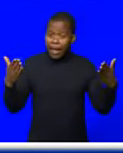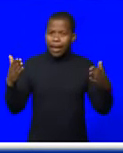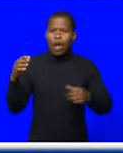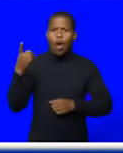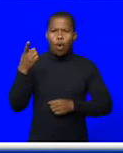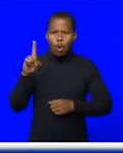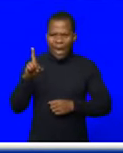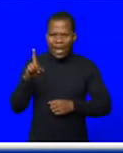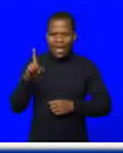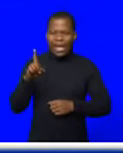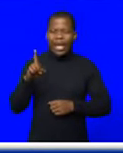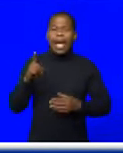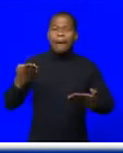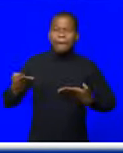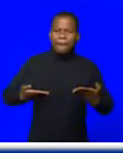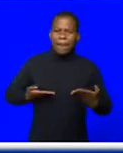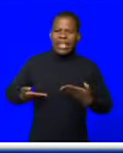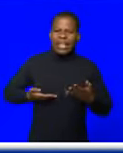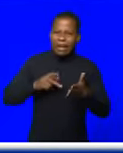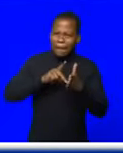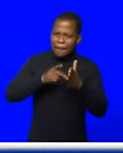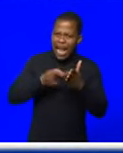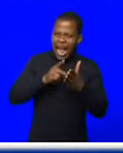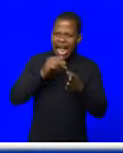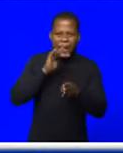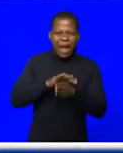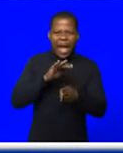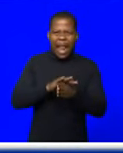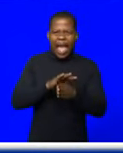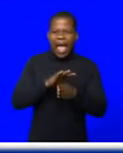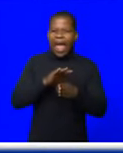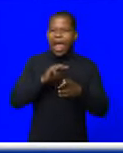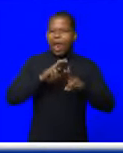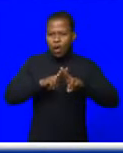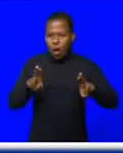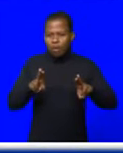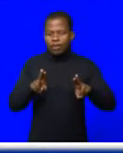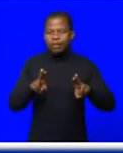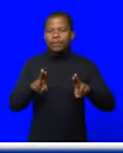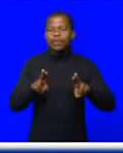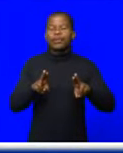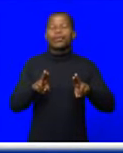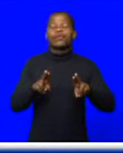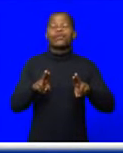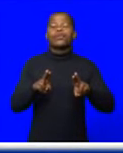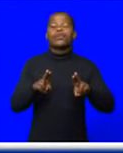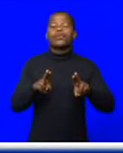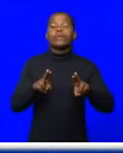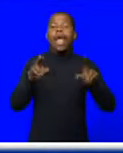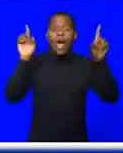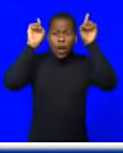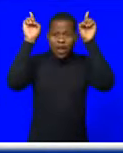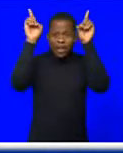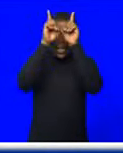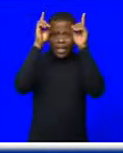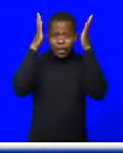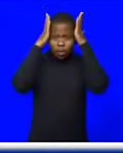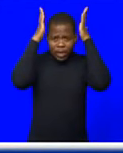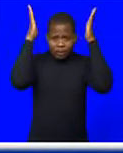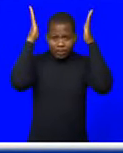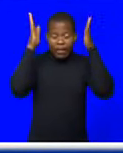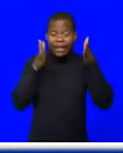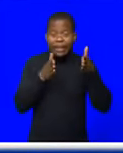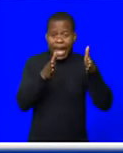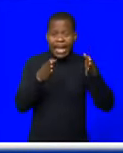our applicants. Dr. Phindile Dlamini lobuya enyuvesi yakuleli uthi luhlangothi lwaka commerce kule nyuvesi